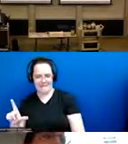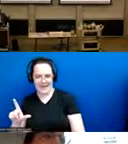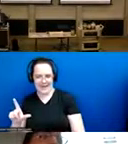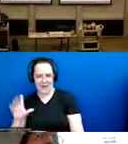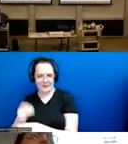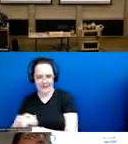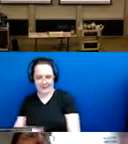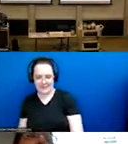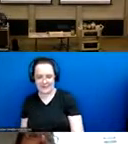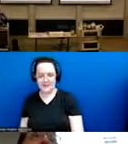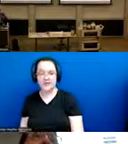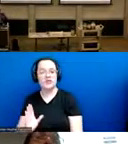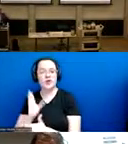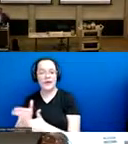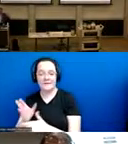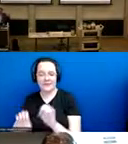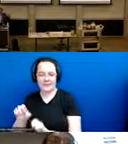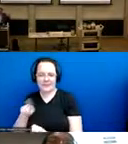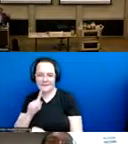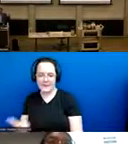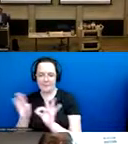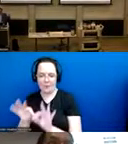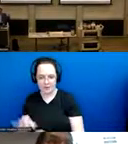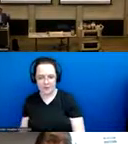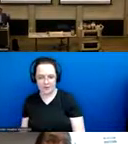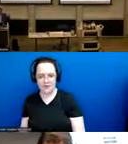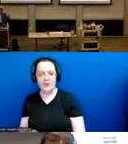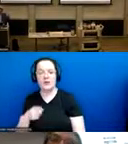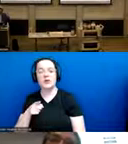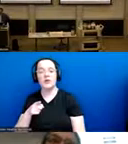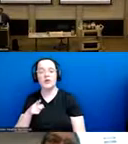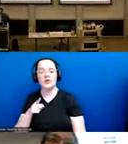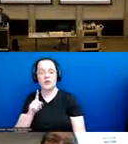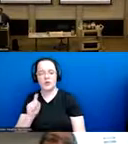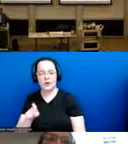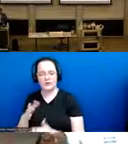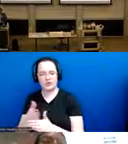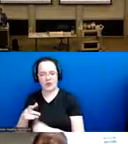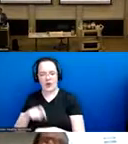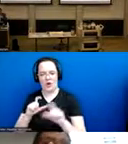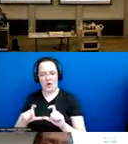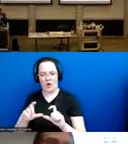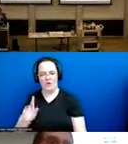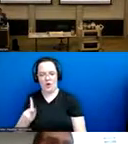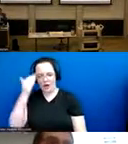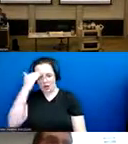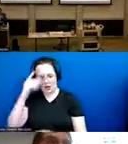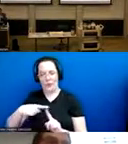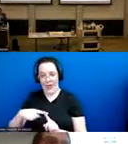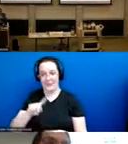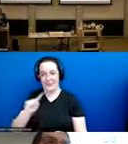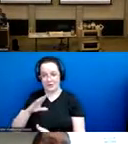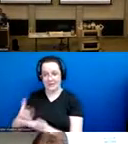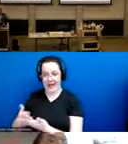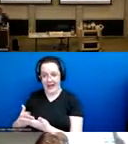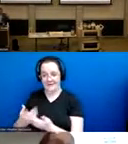interference experiment. Very important. You need to share the clock, so then you know when the photons are coming, so then they can arrive simultaneously into